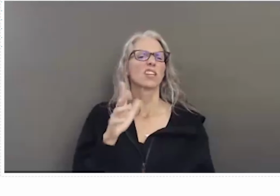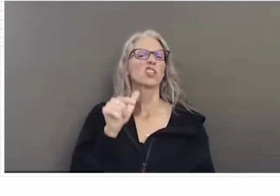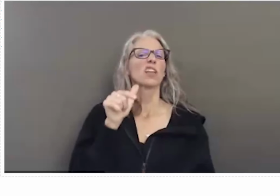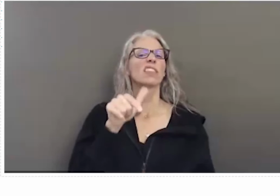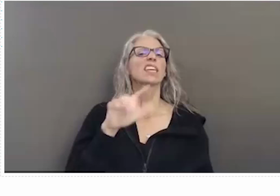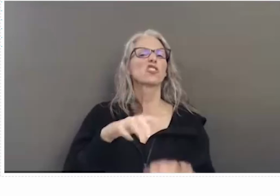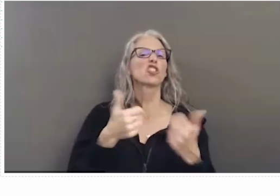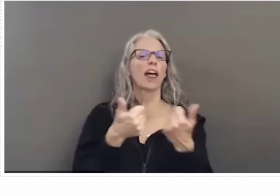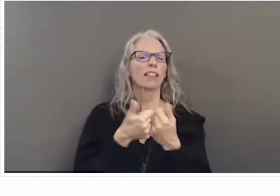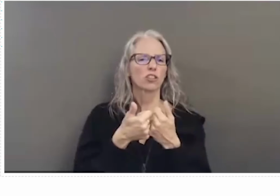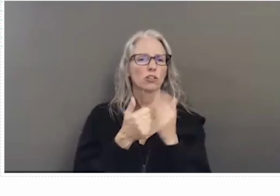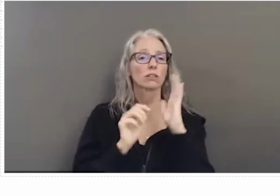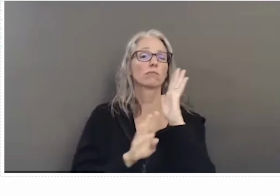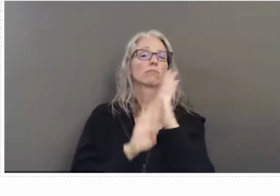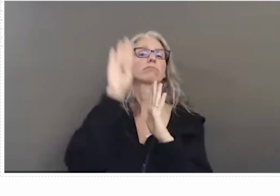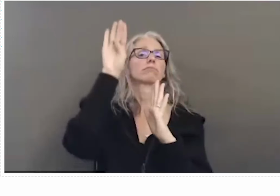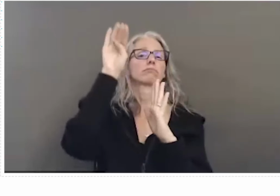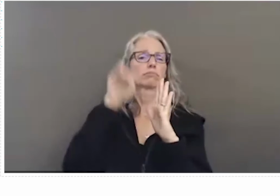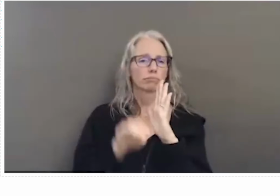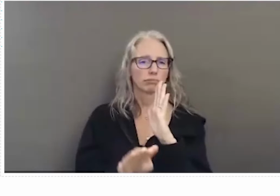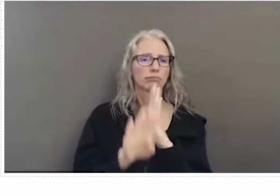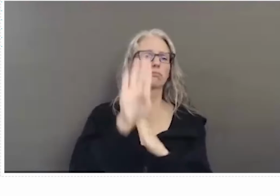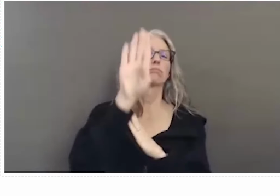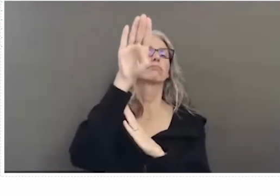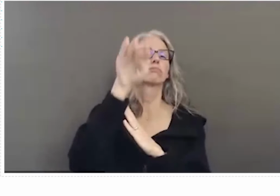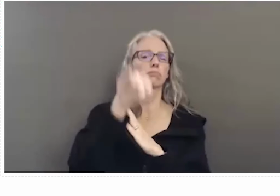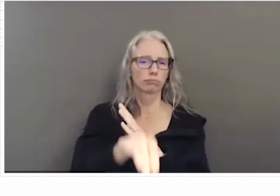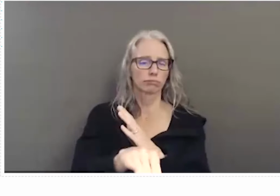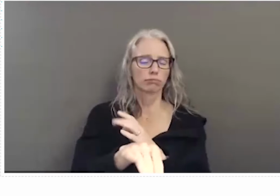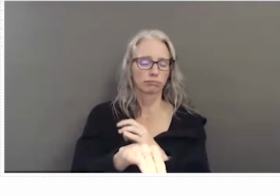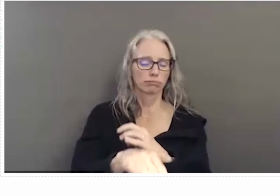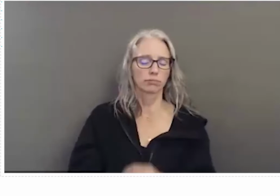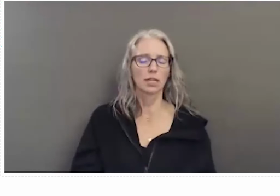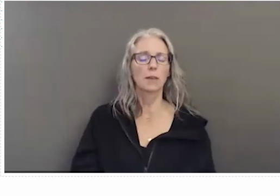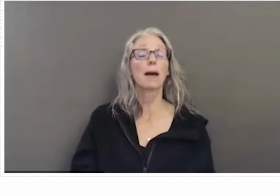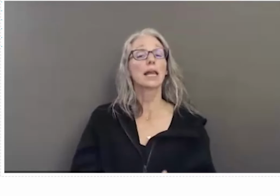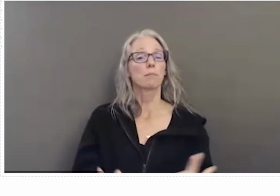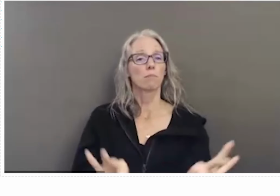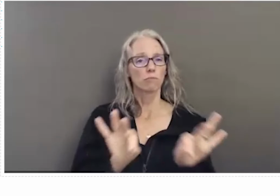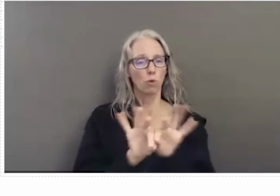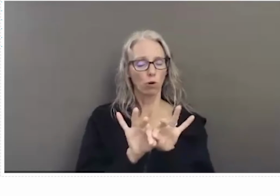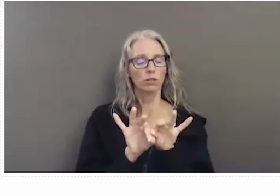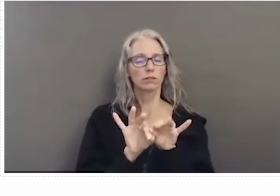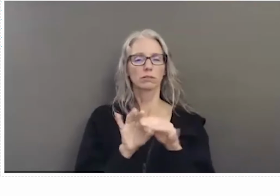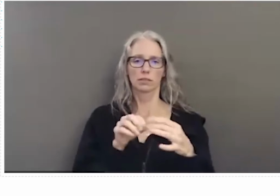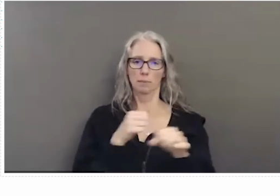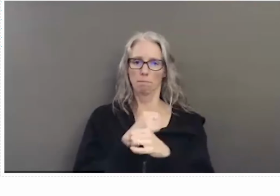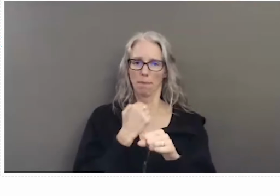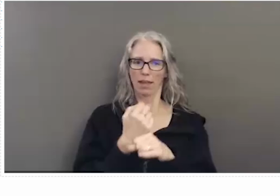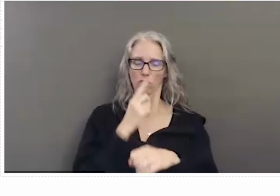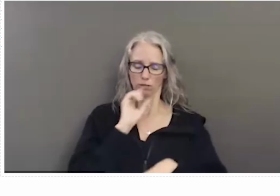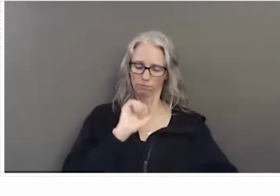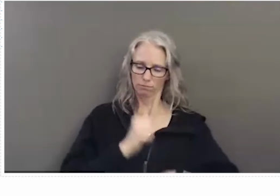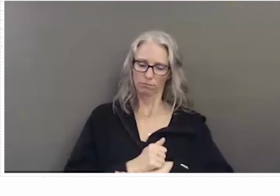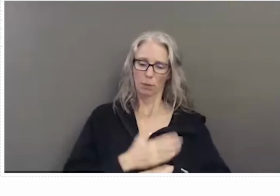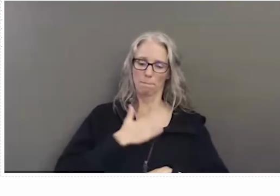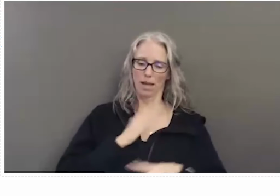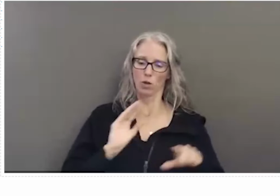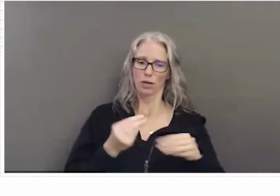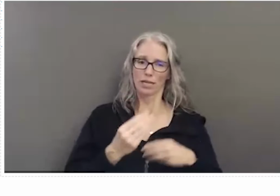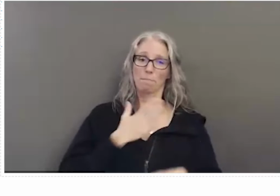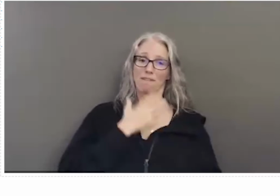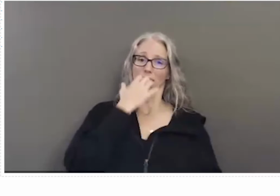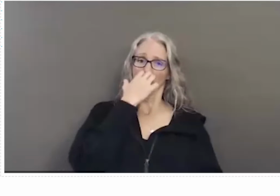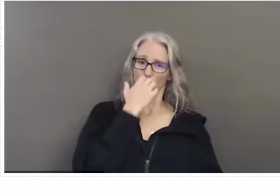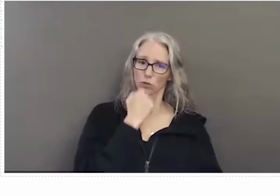waves. And I think staying true, this sounds very corny, but I think staying true to your organization values is key throughout all of that. Like